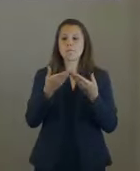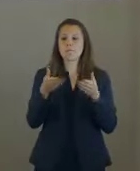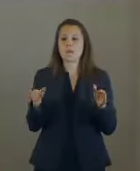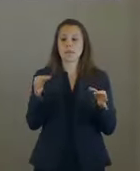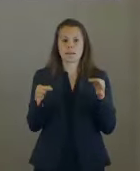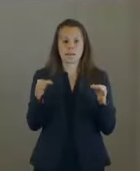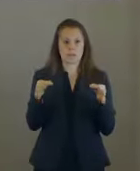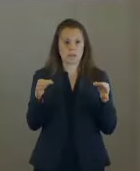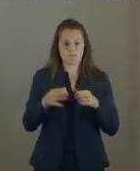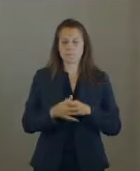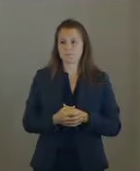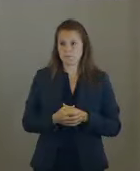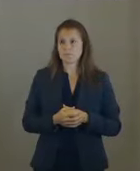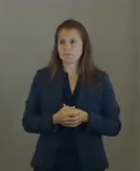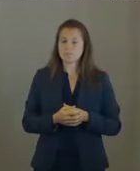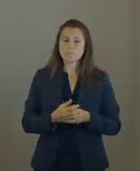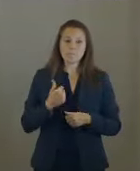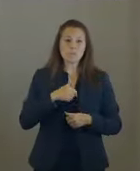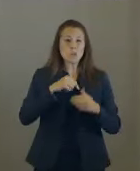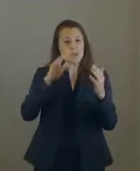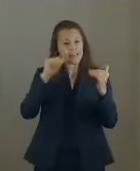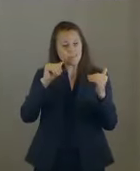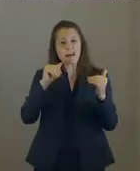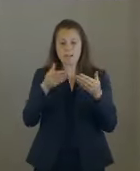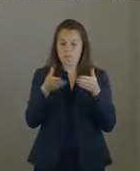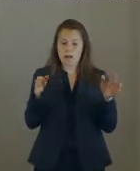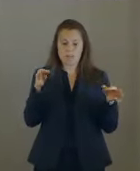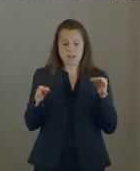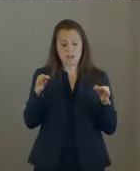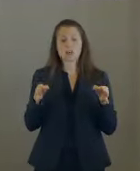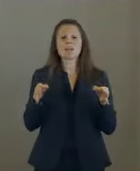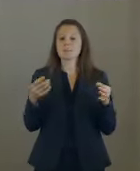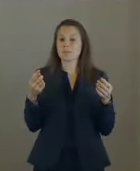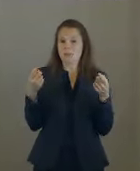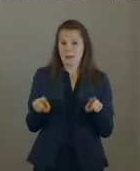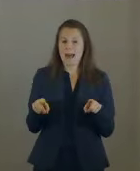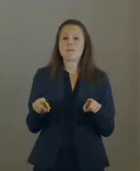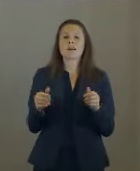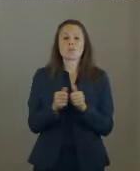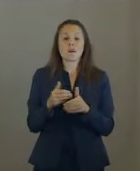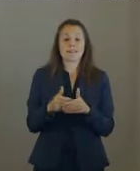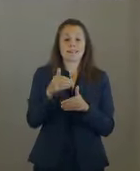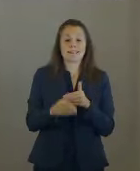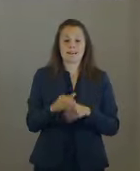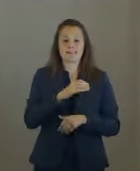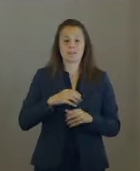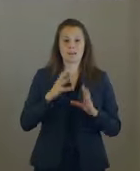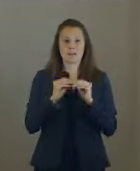hearing. We are anticipating a public hearing to coincide with the Commission's meeting in